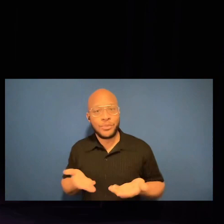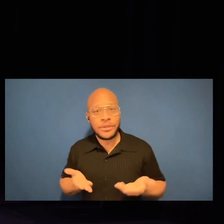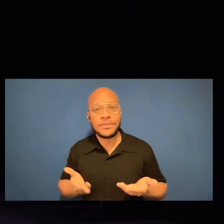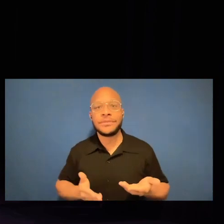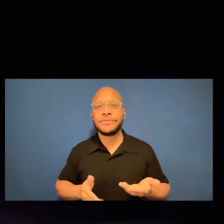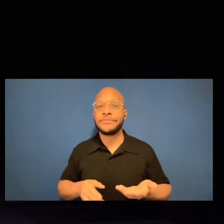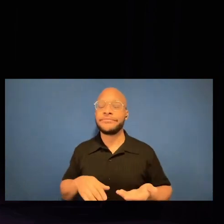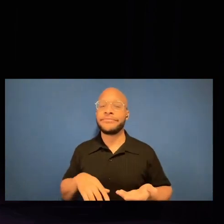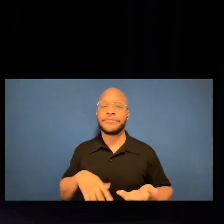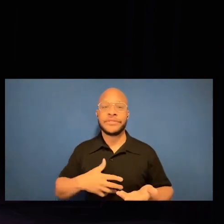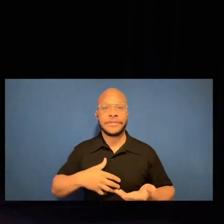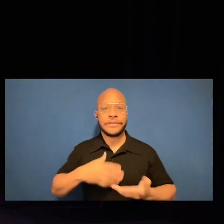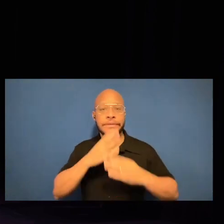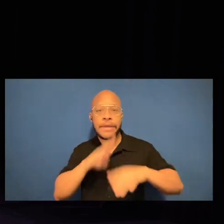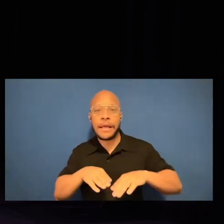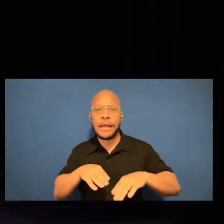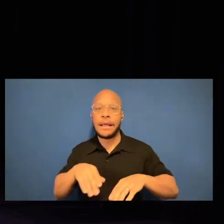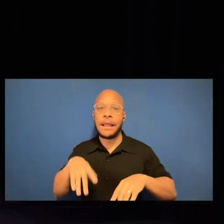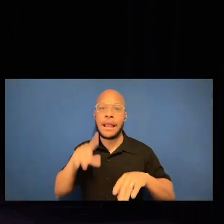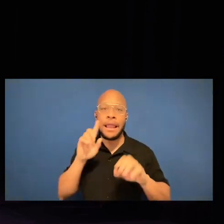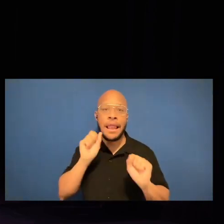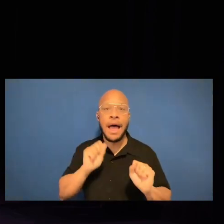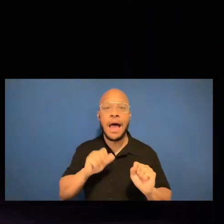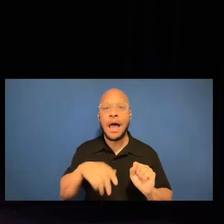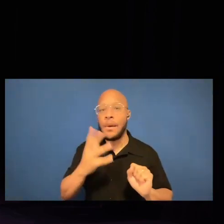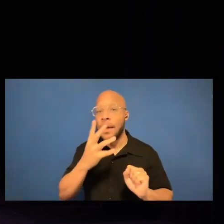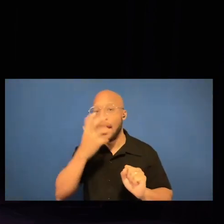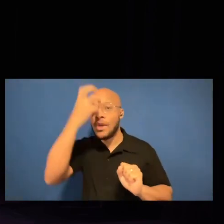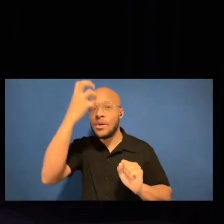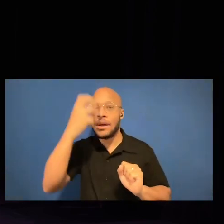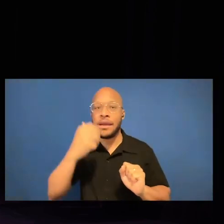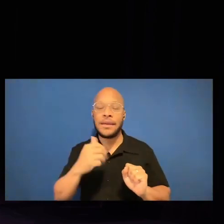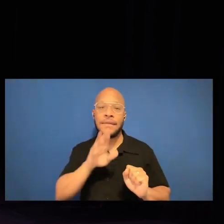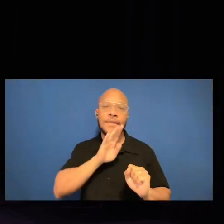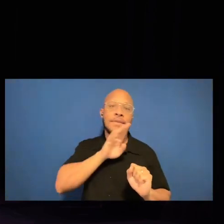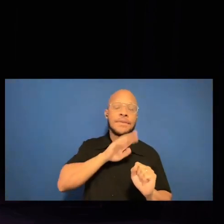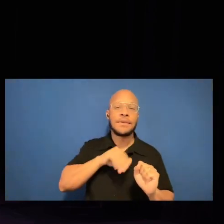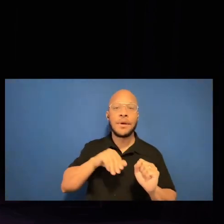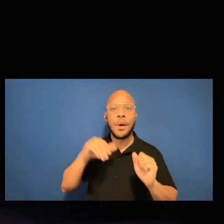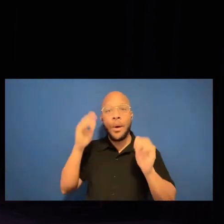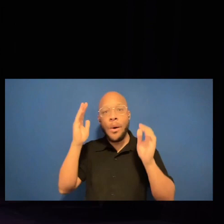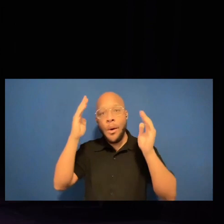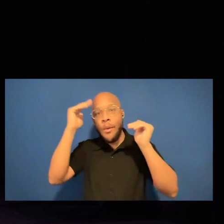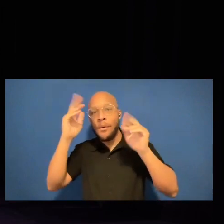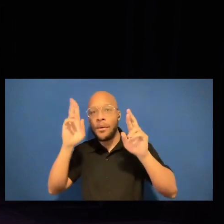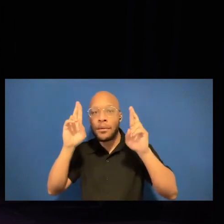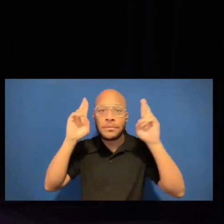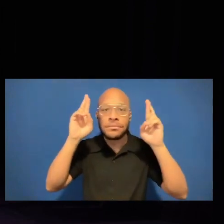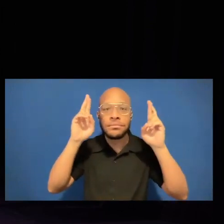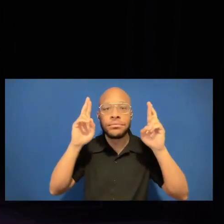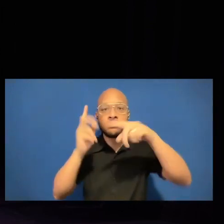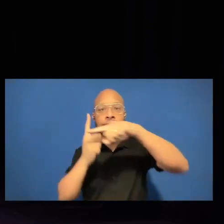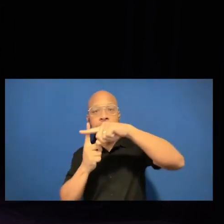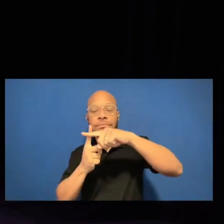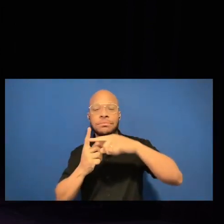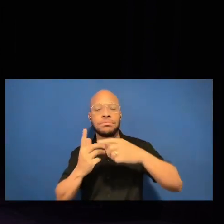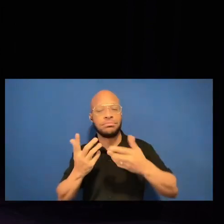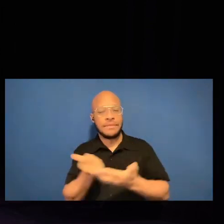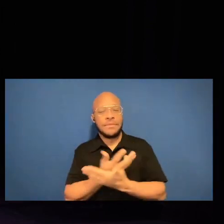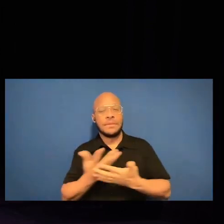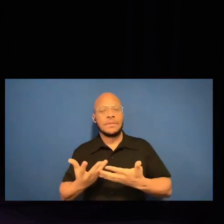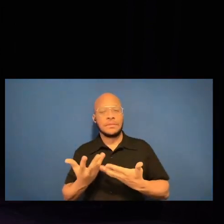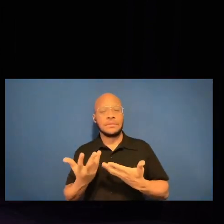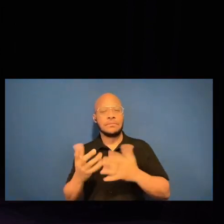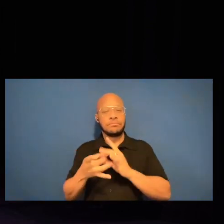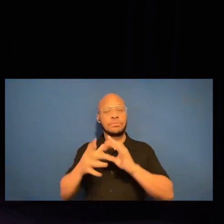are a radical space for hope today with everything that is going on in the world. We are reimagining a space for reimagination of our